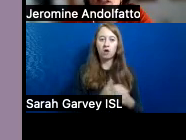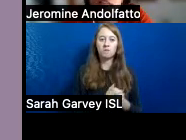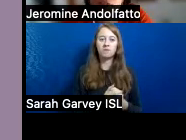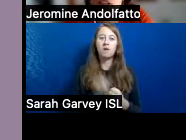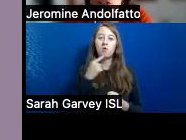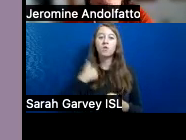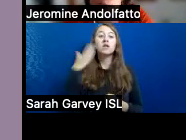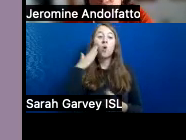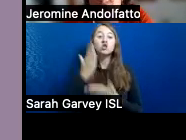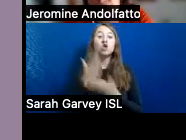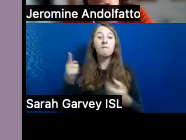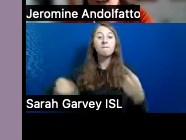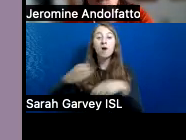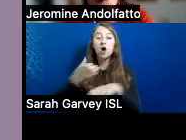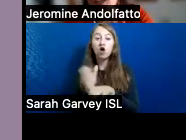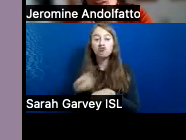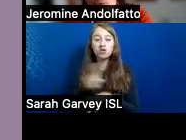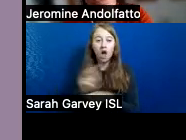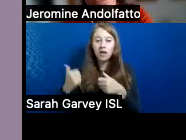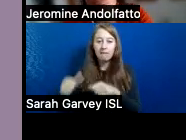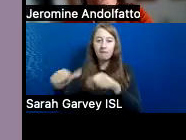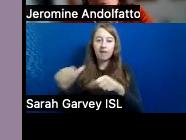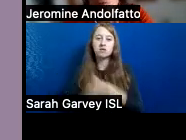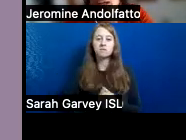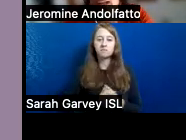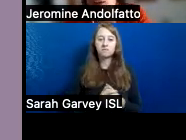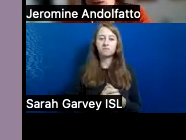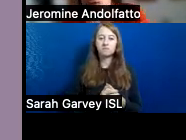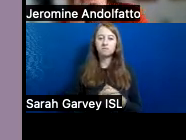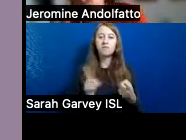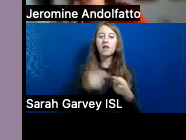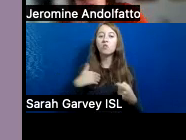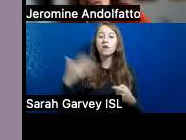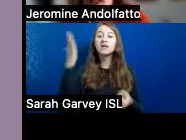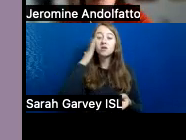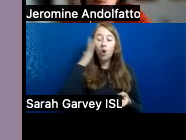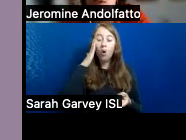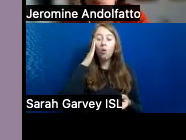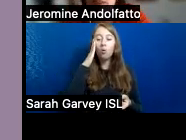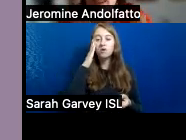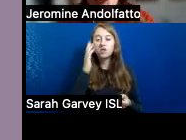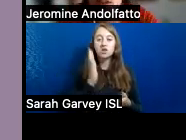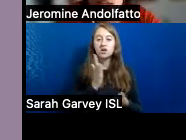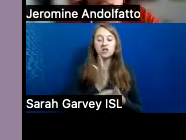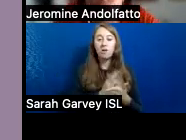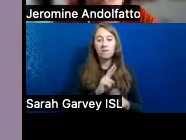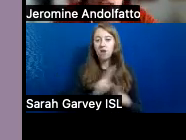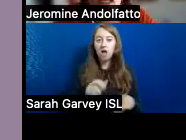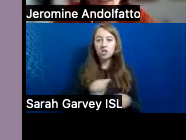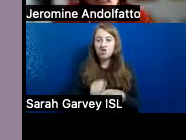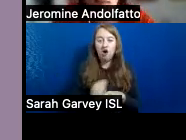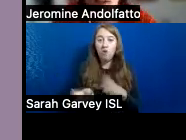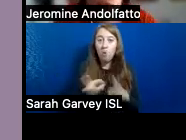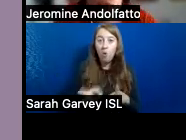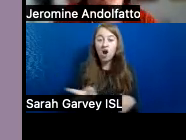has adopted financial bonuses, but it's not sufficient when you look at the increase in women's representation in Croatia